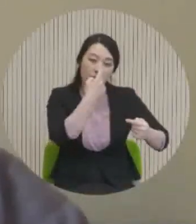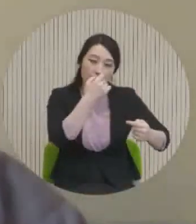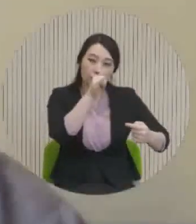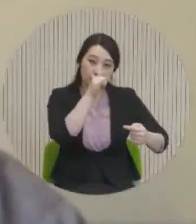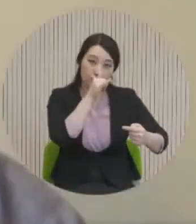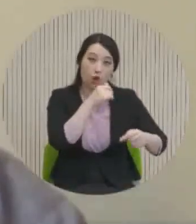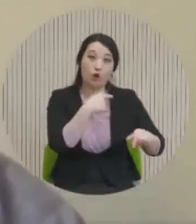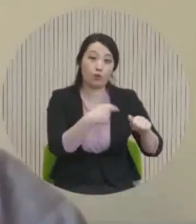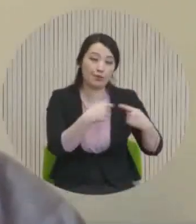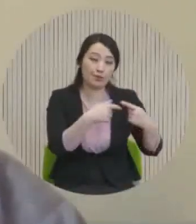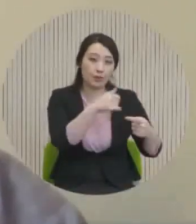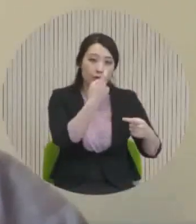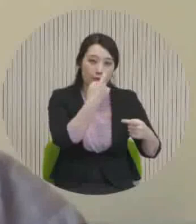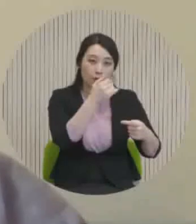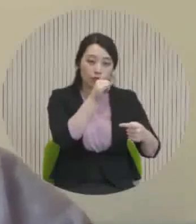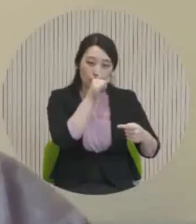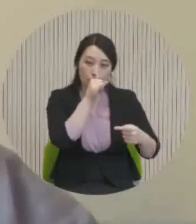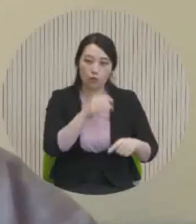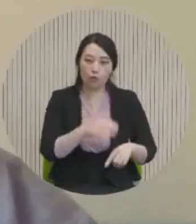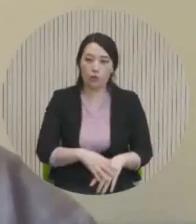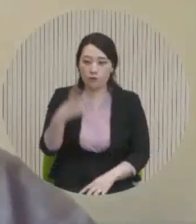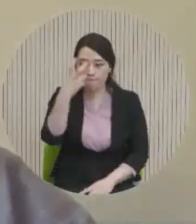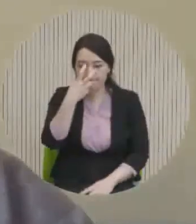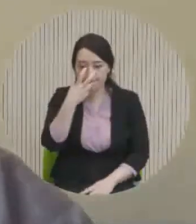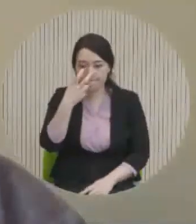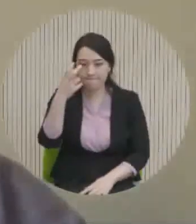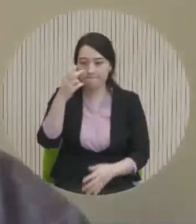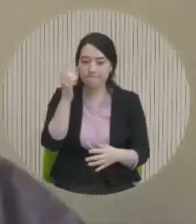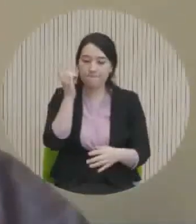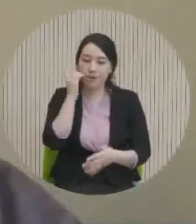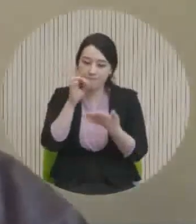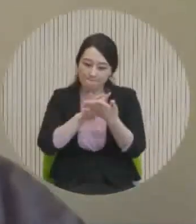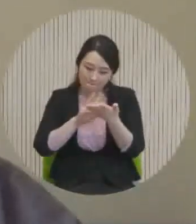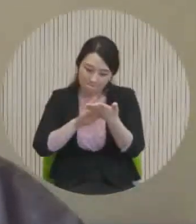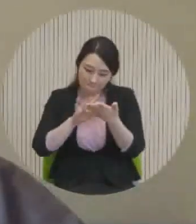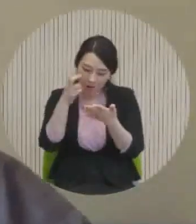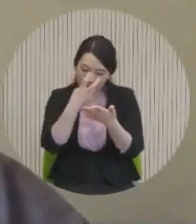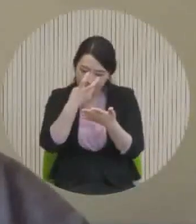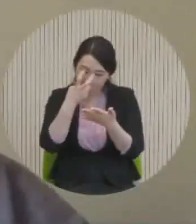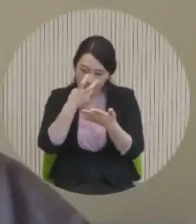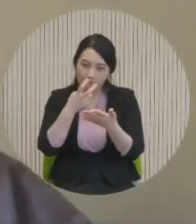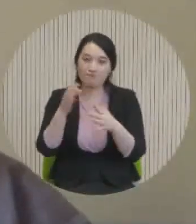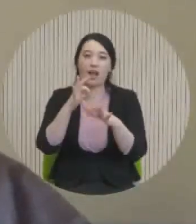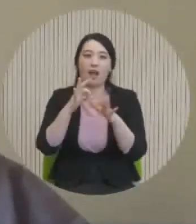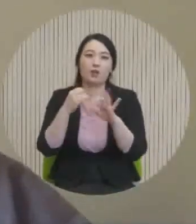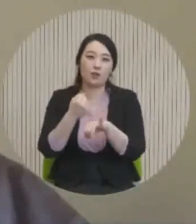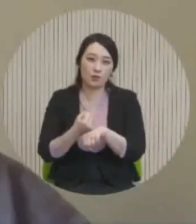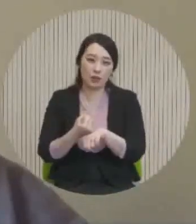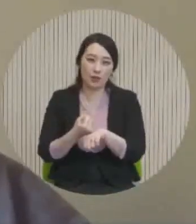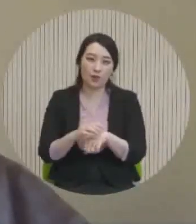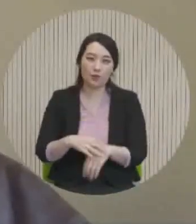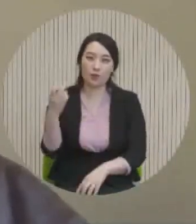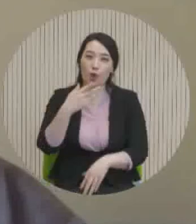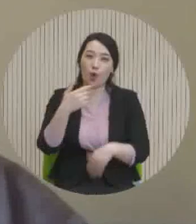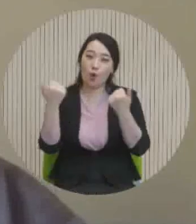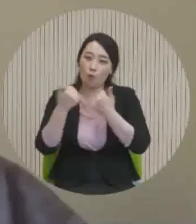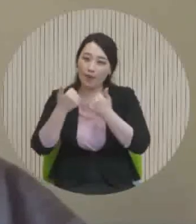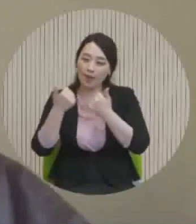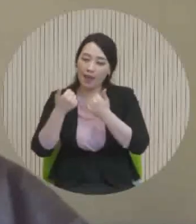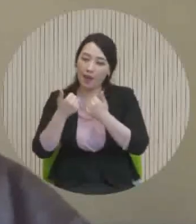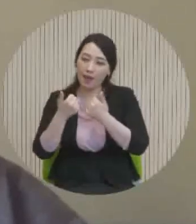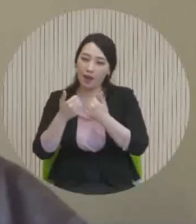searching new information ourselves, and having meetings with our children and